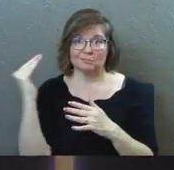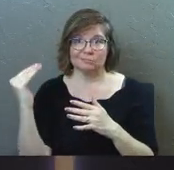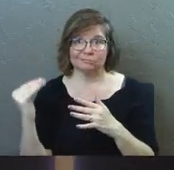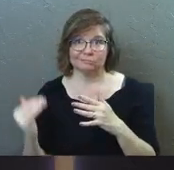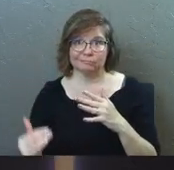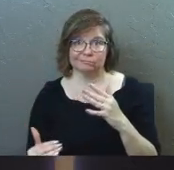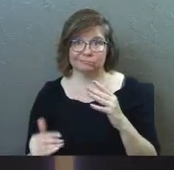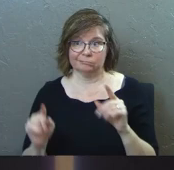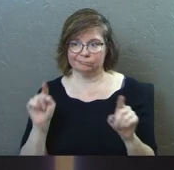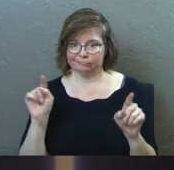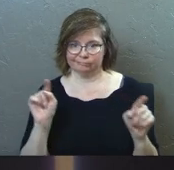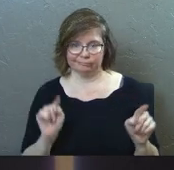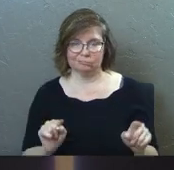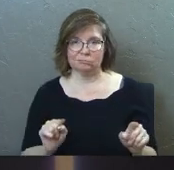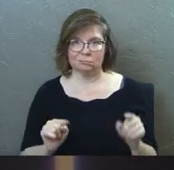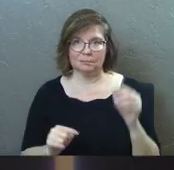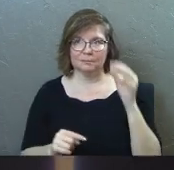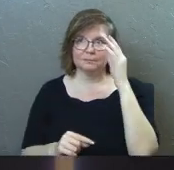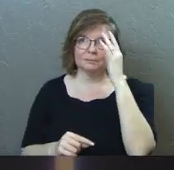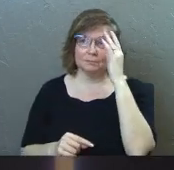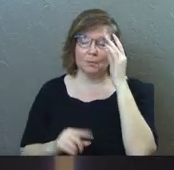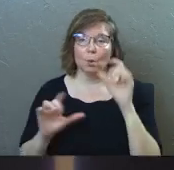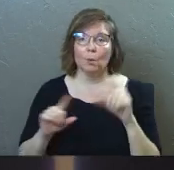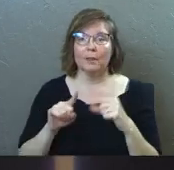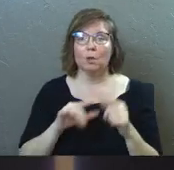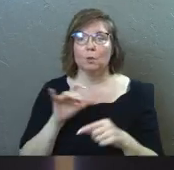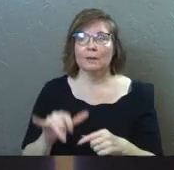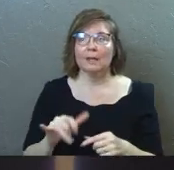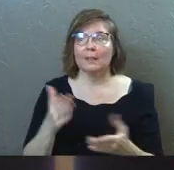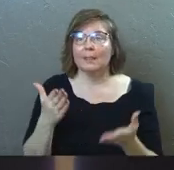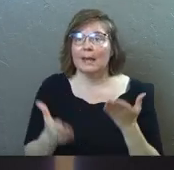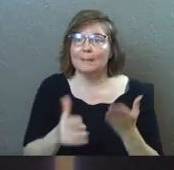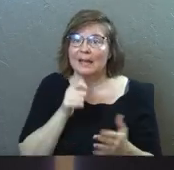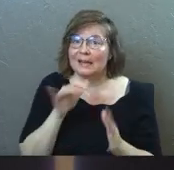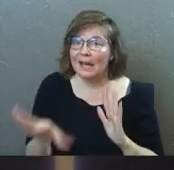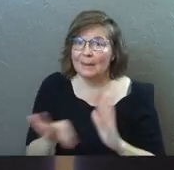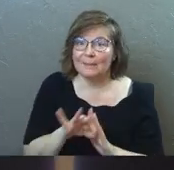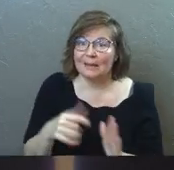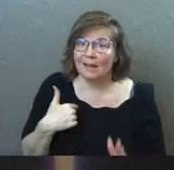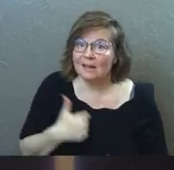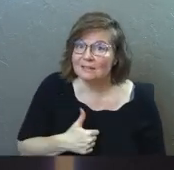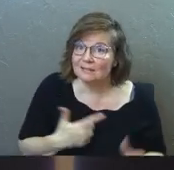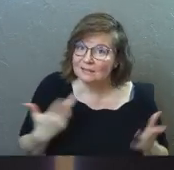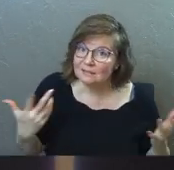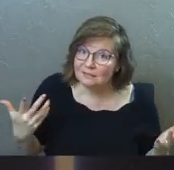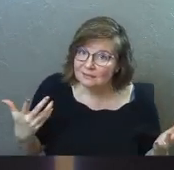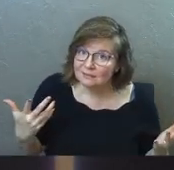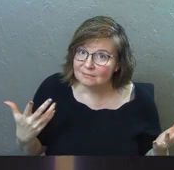to choose from, by the way. When they do, they might not choose us.